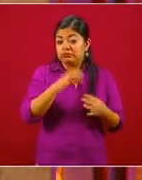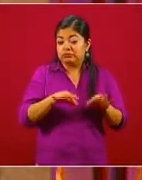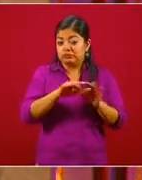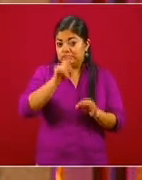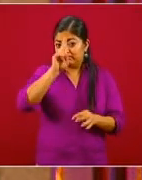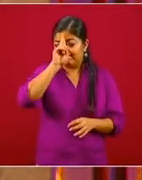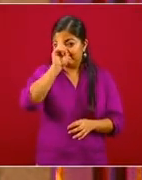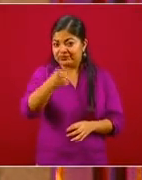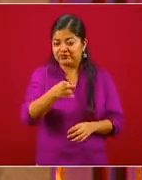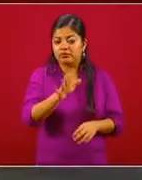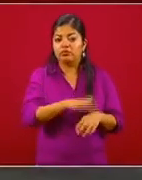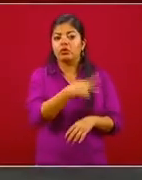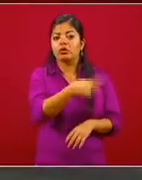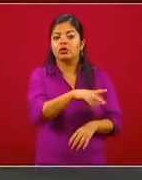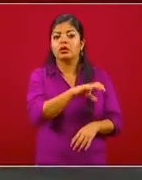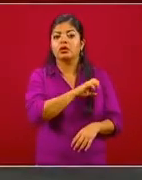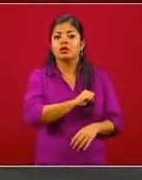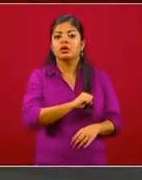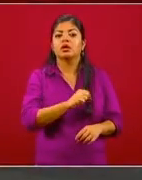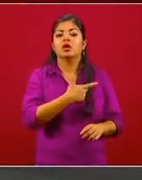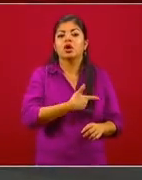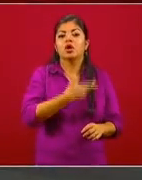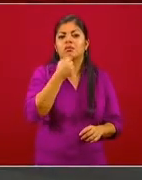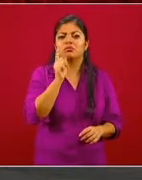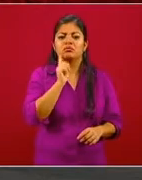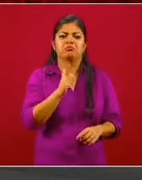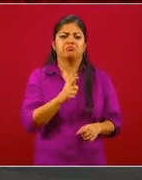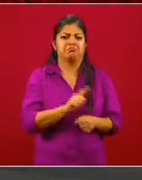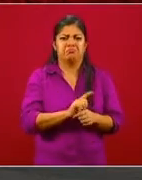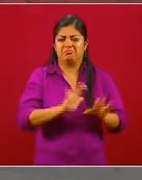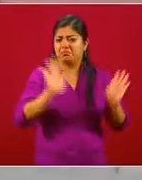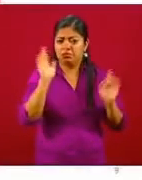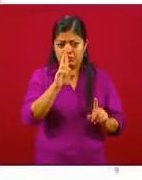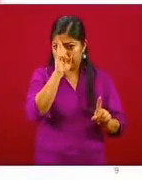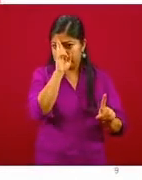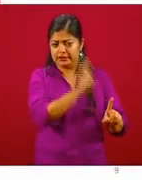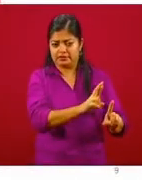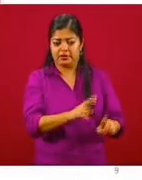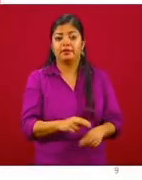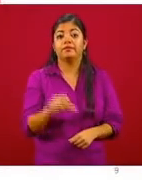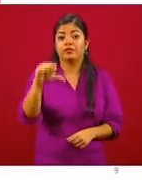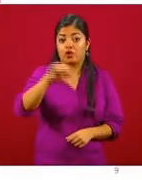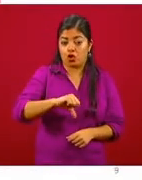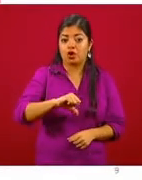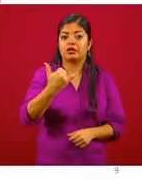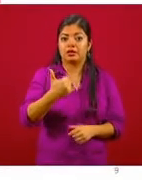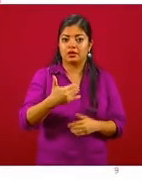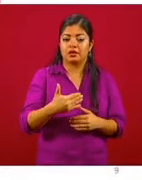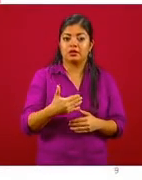So it prohibits discrimination based on sexual identity or gender identity.